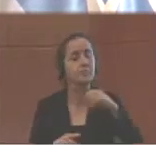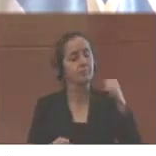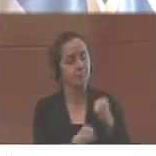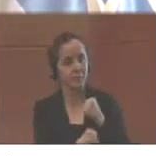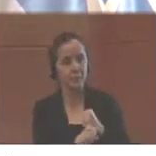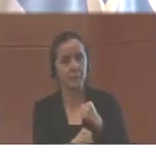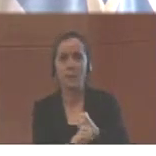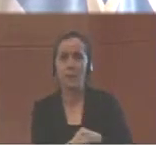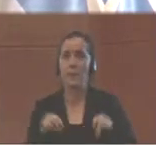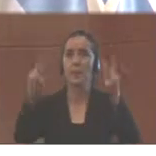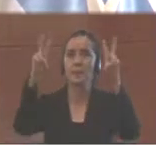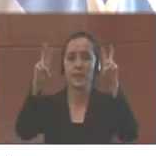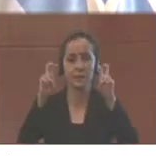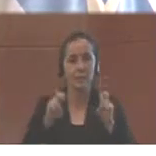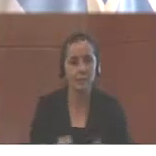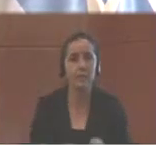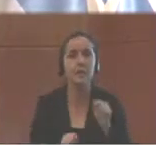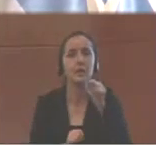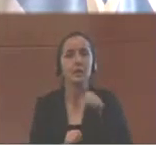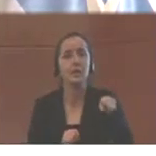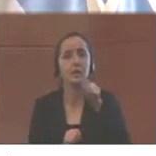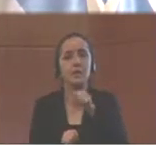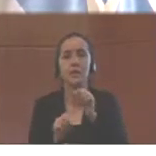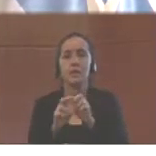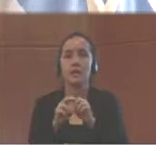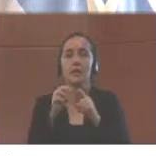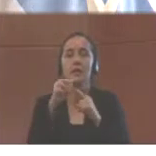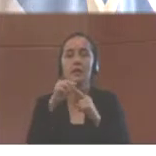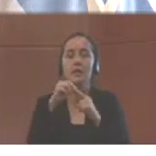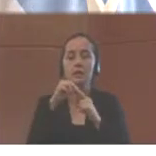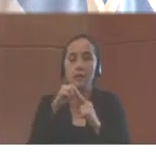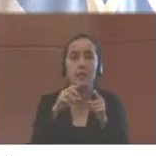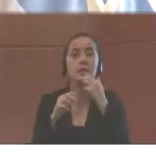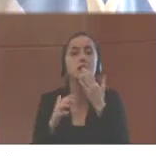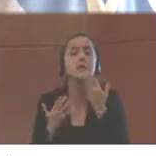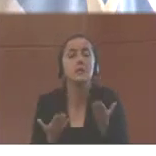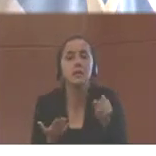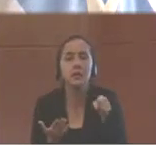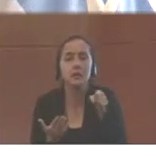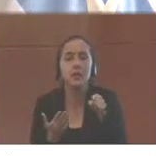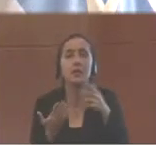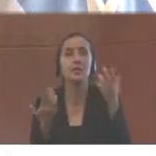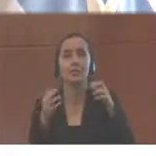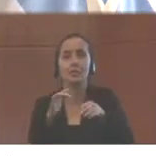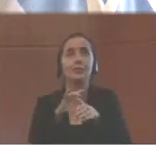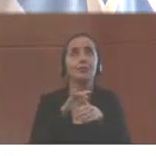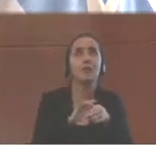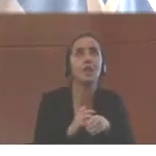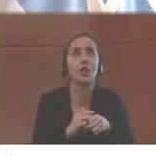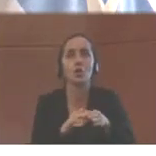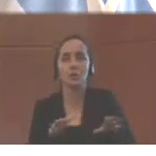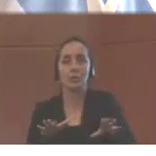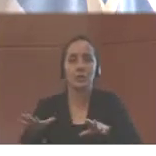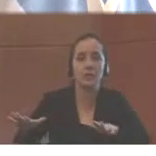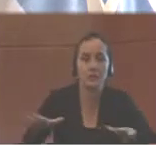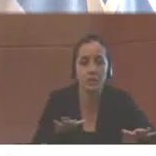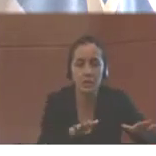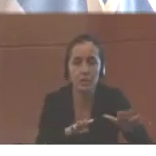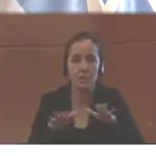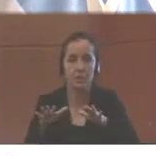this specific topic and also on urban and seismic risks.